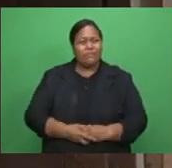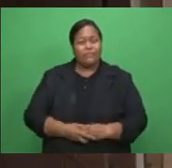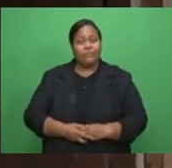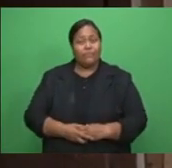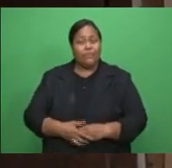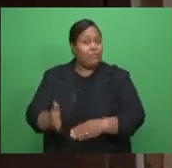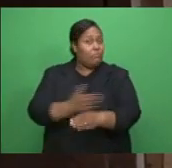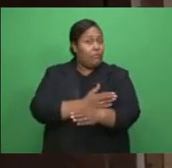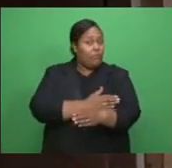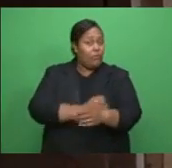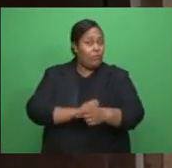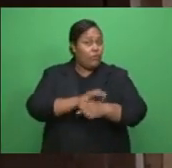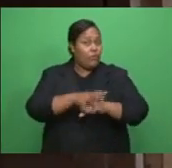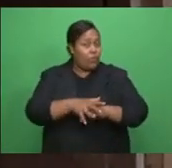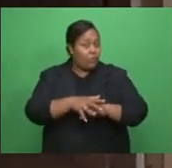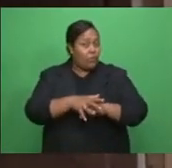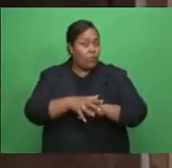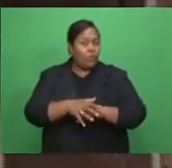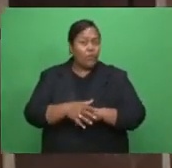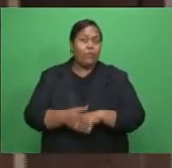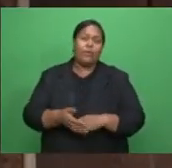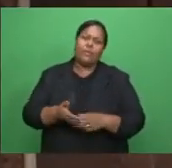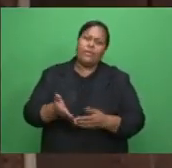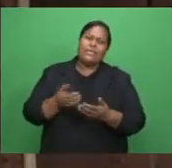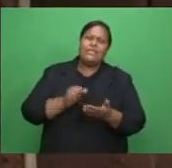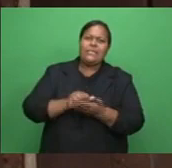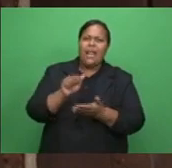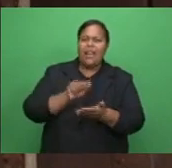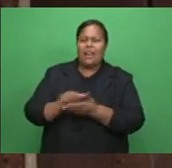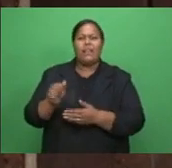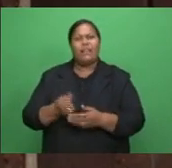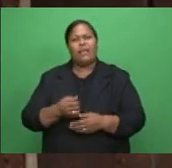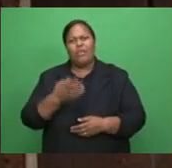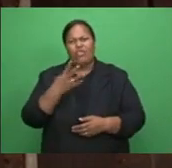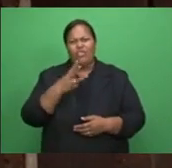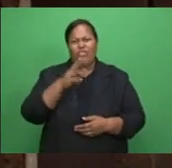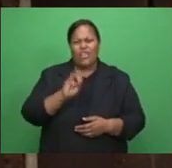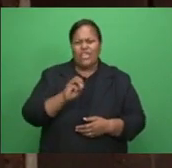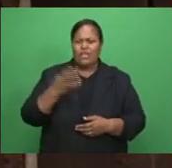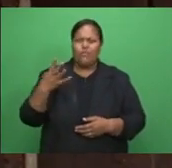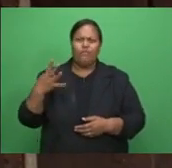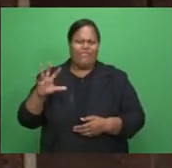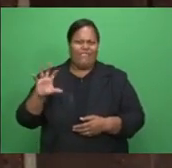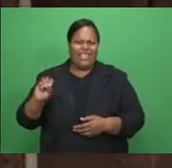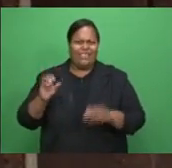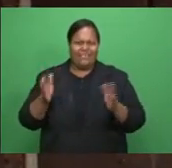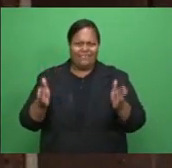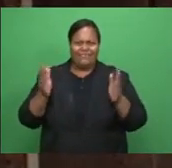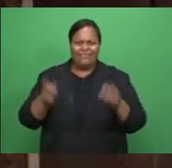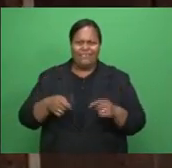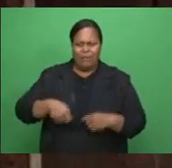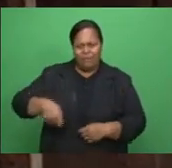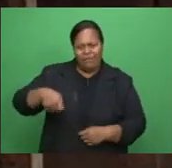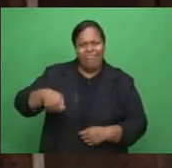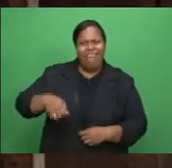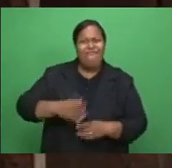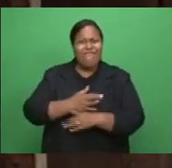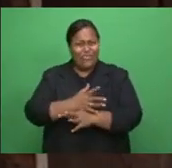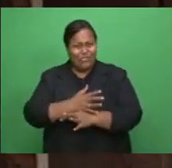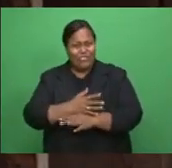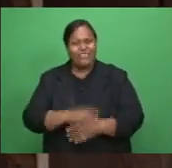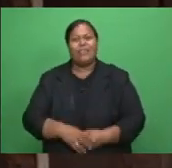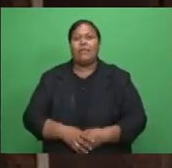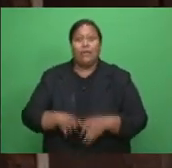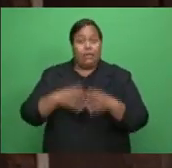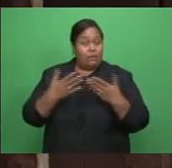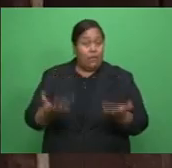Before COVID-19, I used to sell 30 to 50 bundles of fish. When measures were put in place due to the pandemic, we only